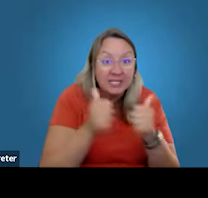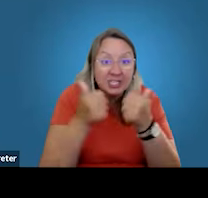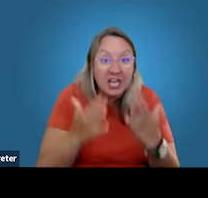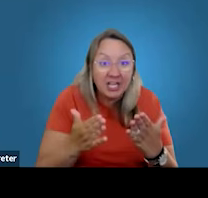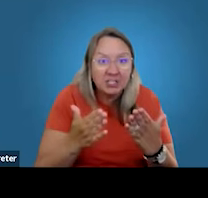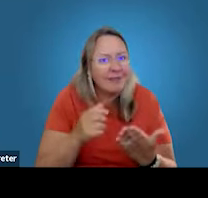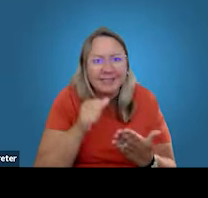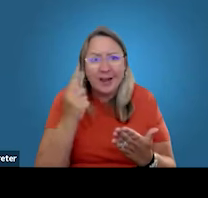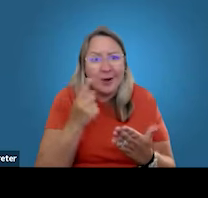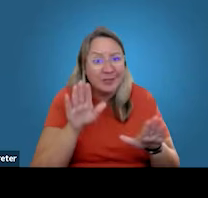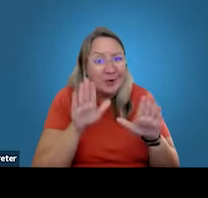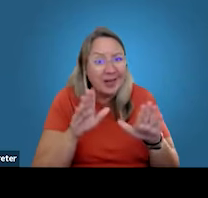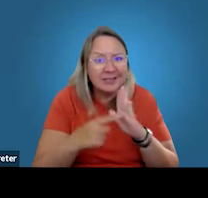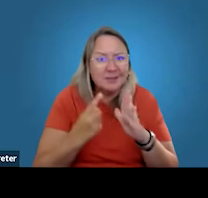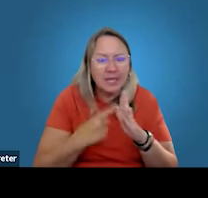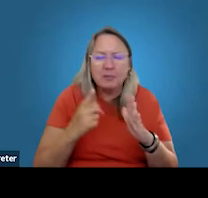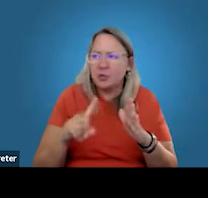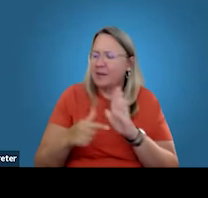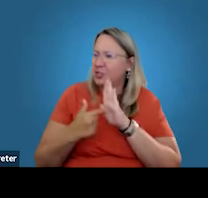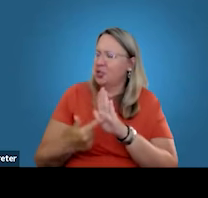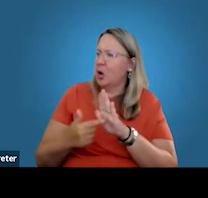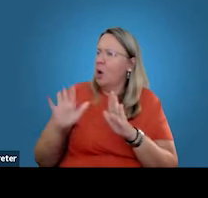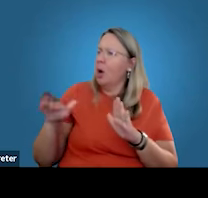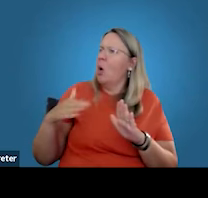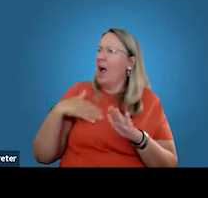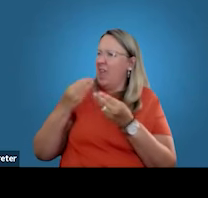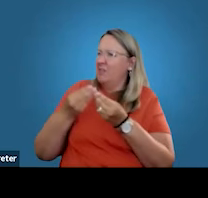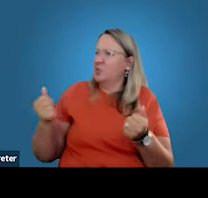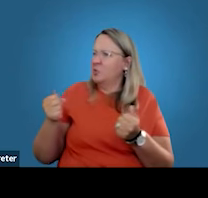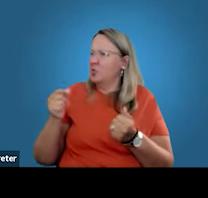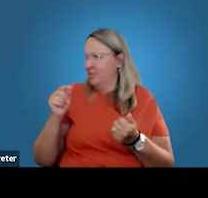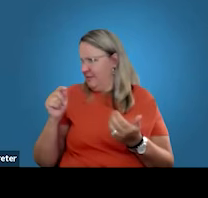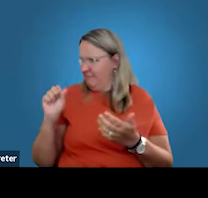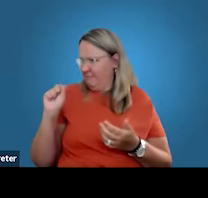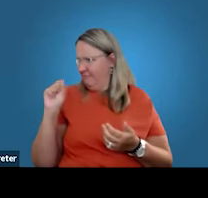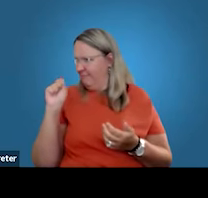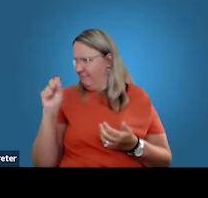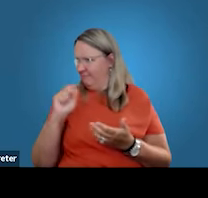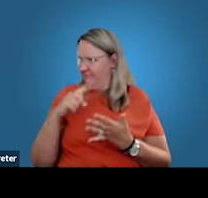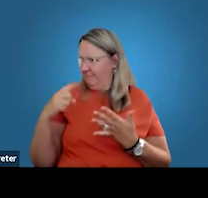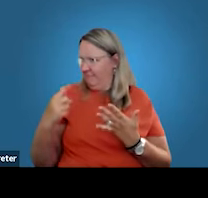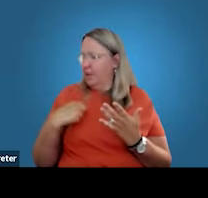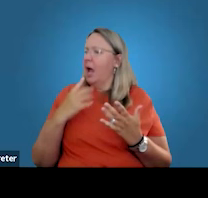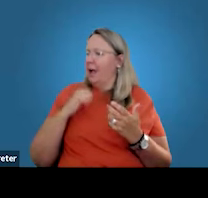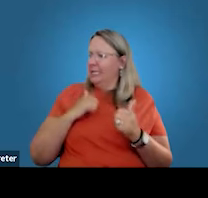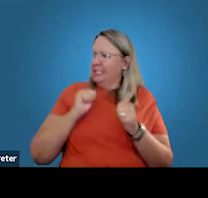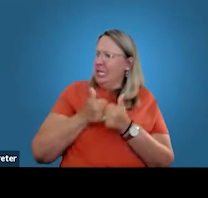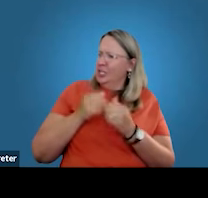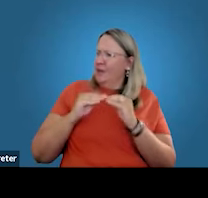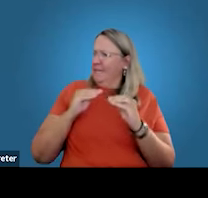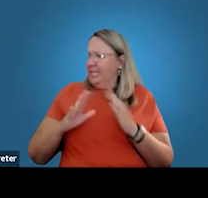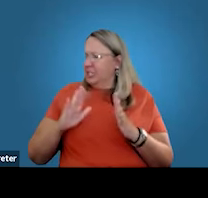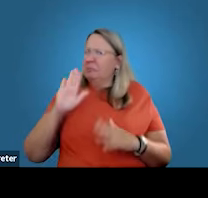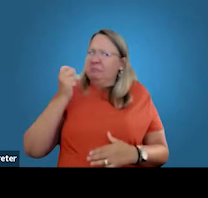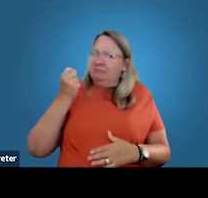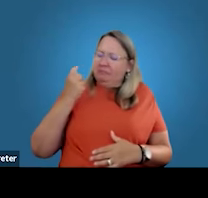that's not great, because sometimes you need to show that you've got solutions somewhere for people. So often you're a challenger and a fixer, or a challenger